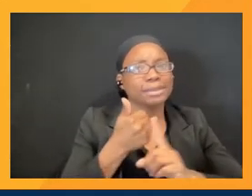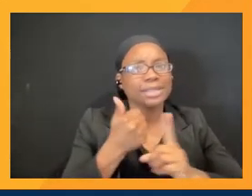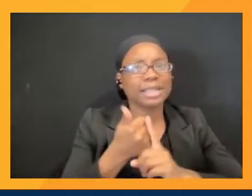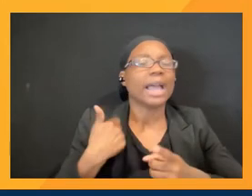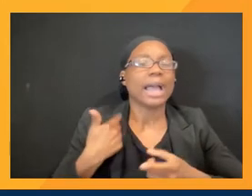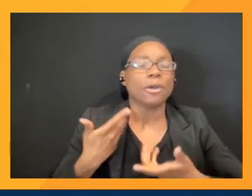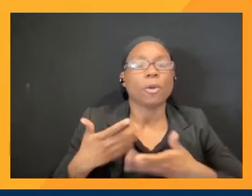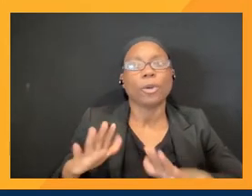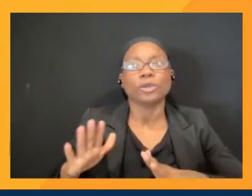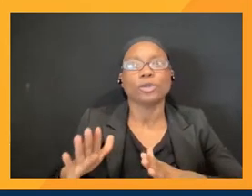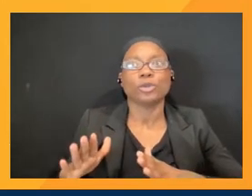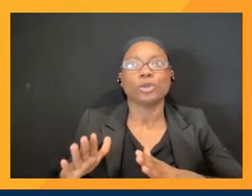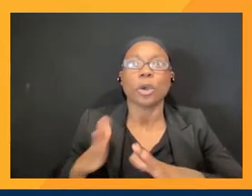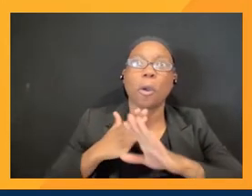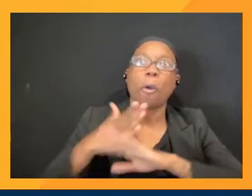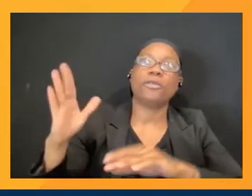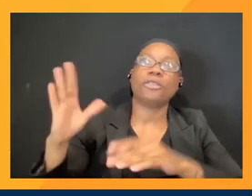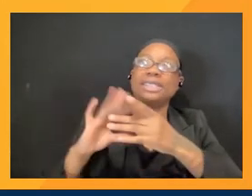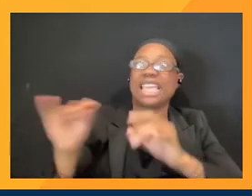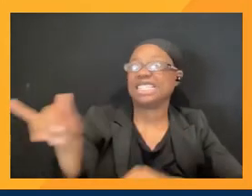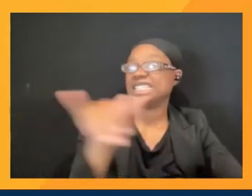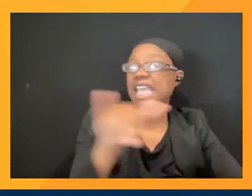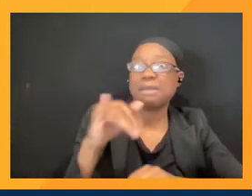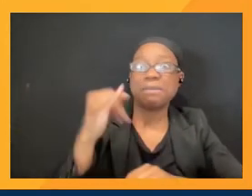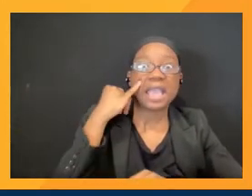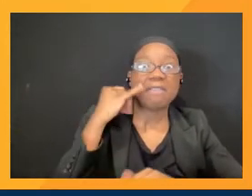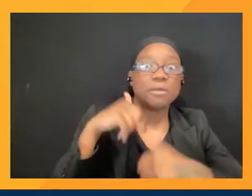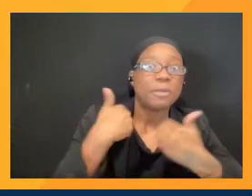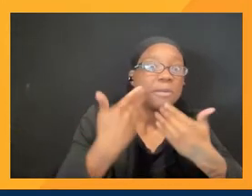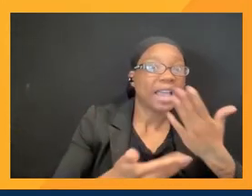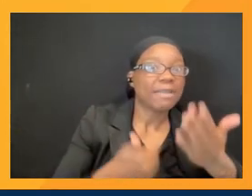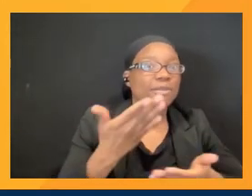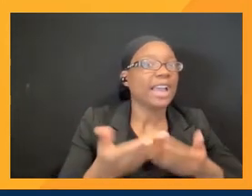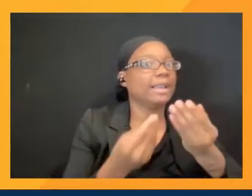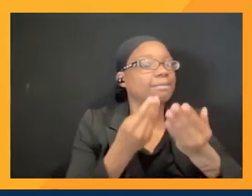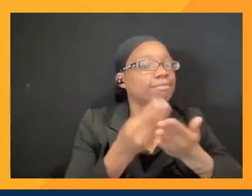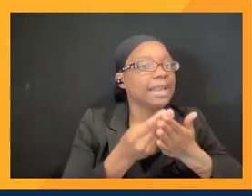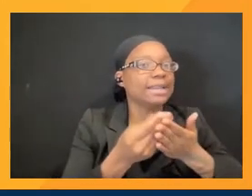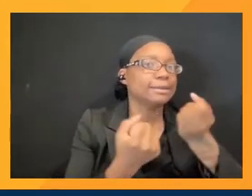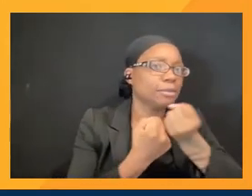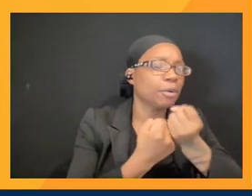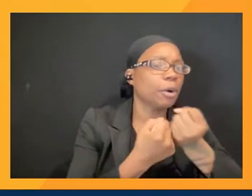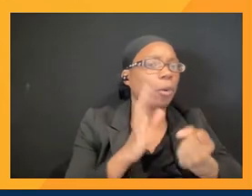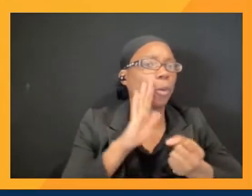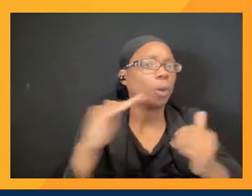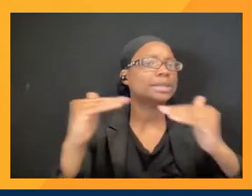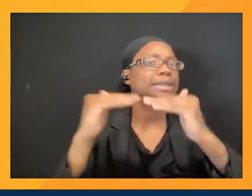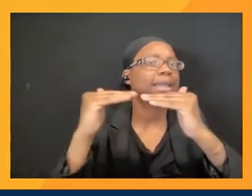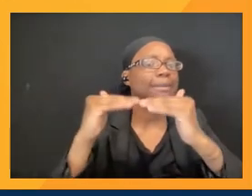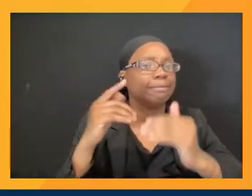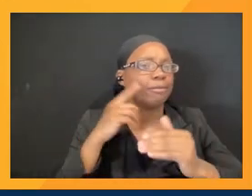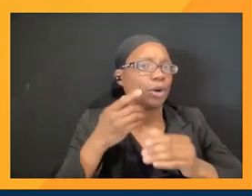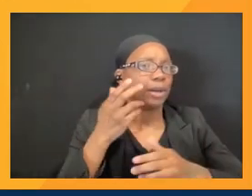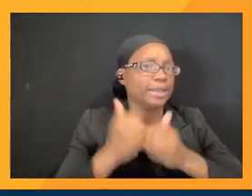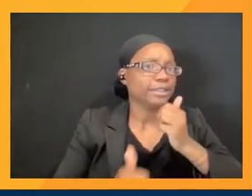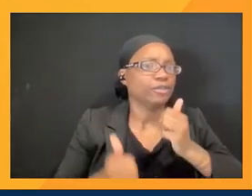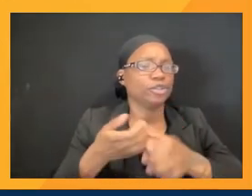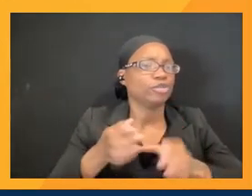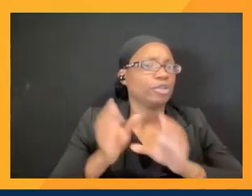the impact on wealth and income and the disparities. How can people personally prepare for the next potential